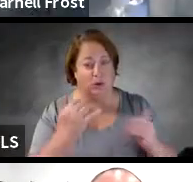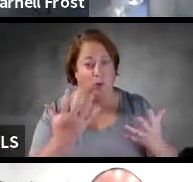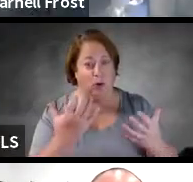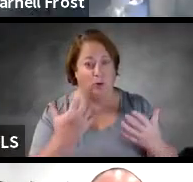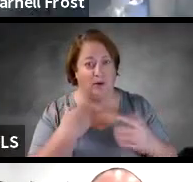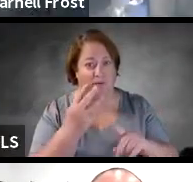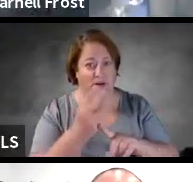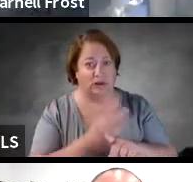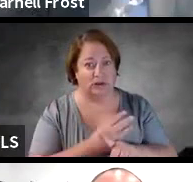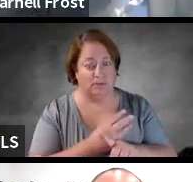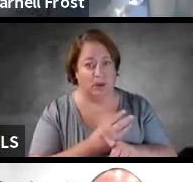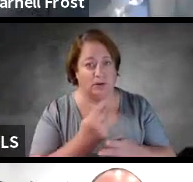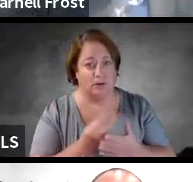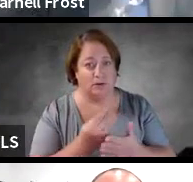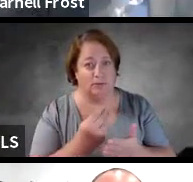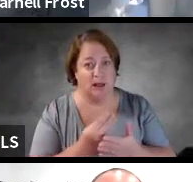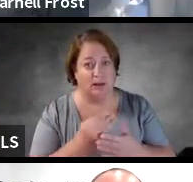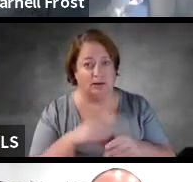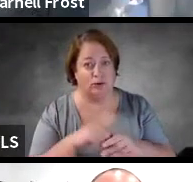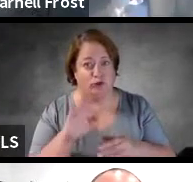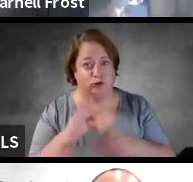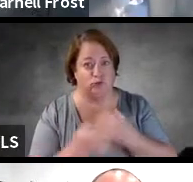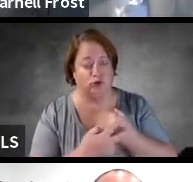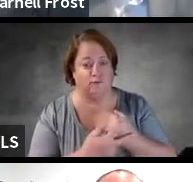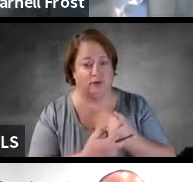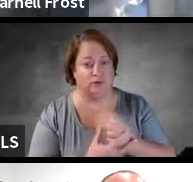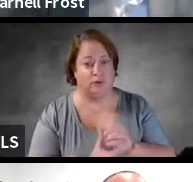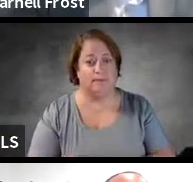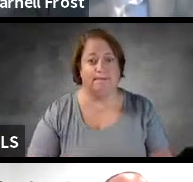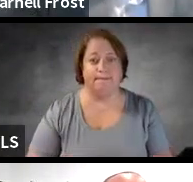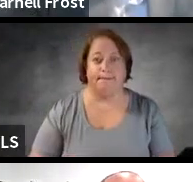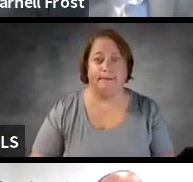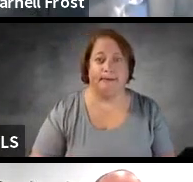6 month balance in your reserves?